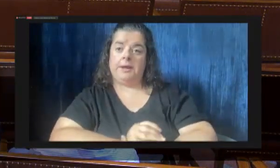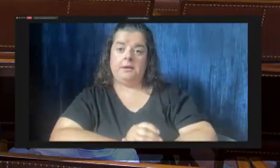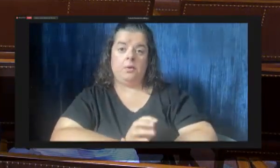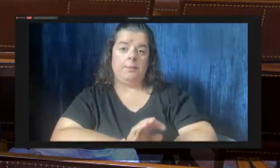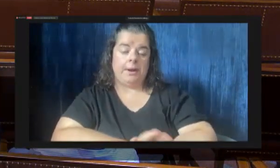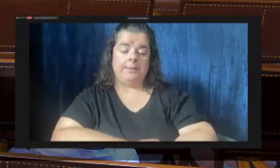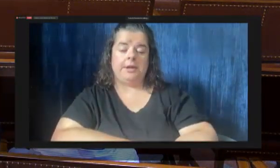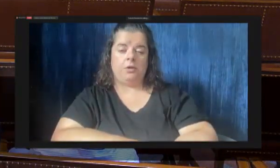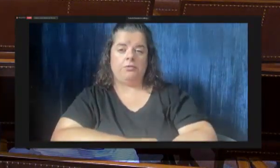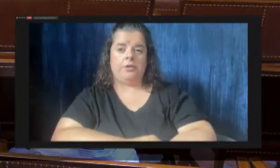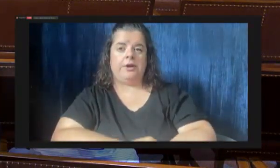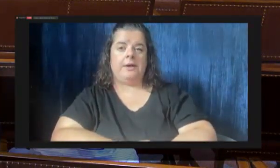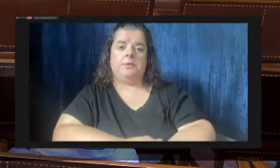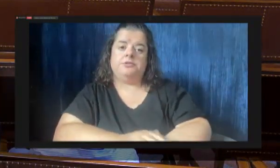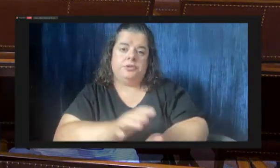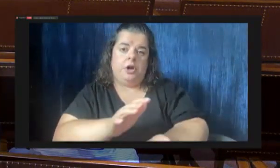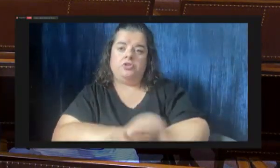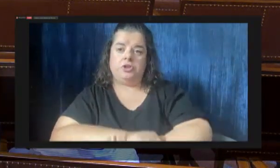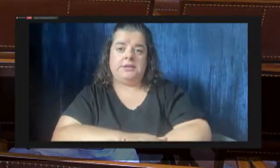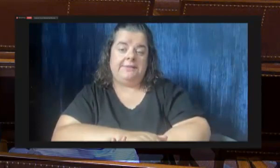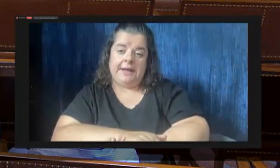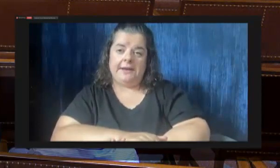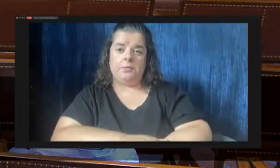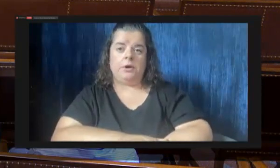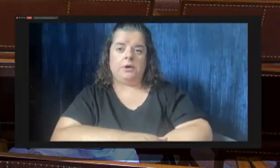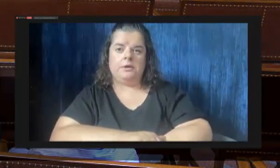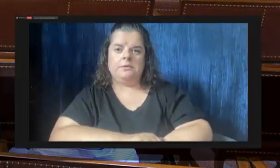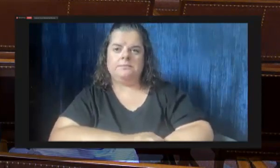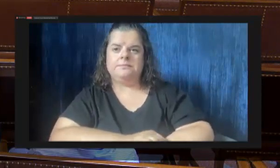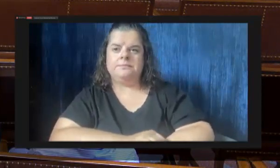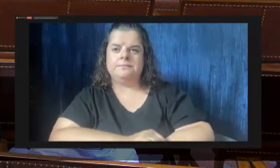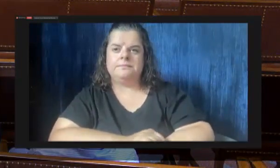On down. You're the next contestant.